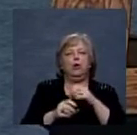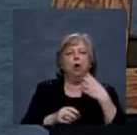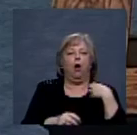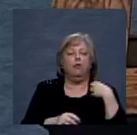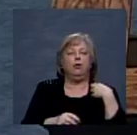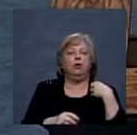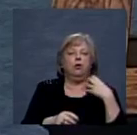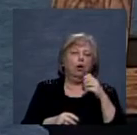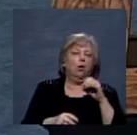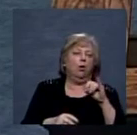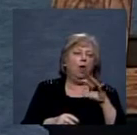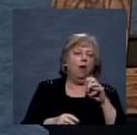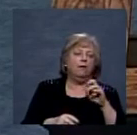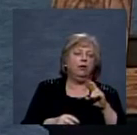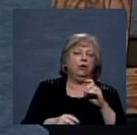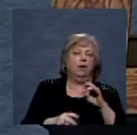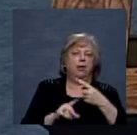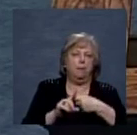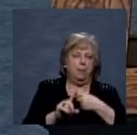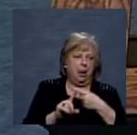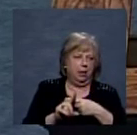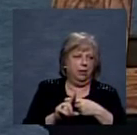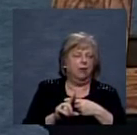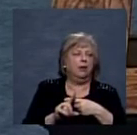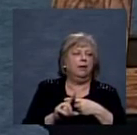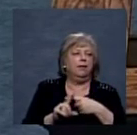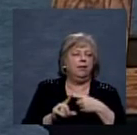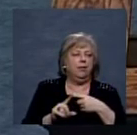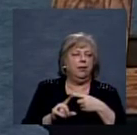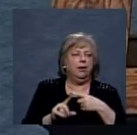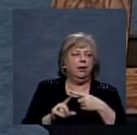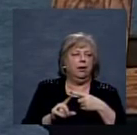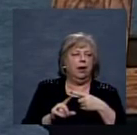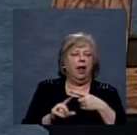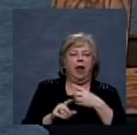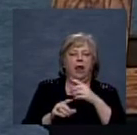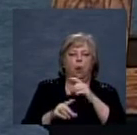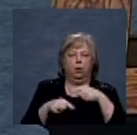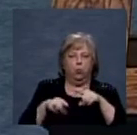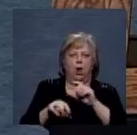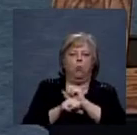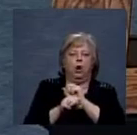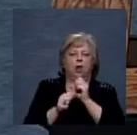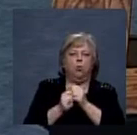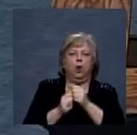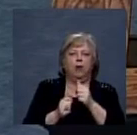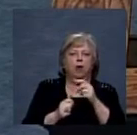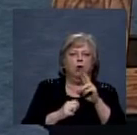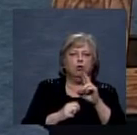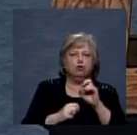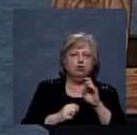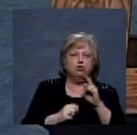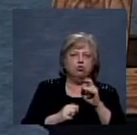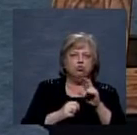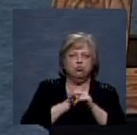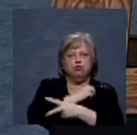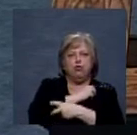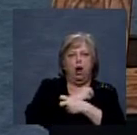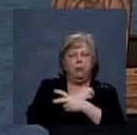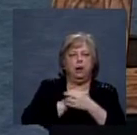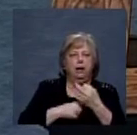unit condemnation while in with robbery and financial crimes unit. And her favorite memory of working for the city is all